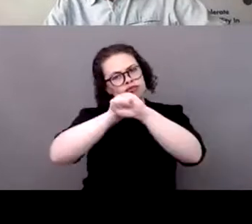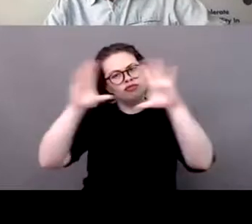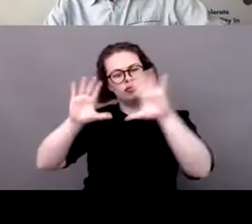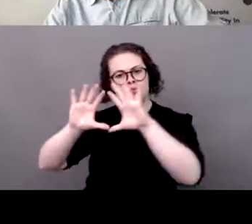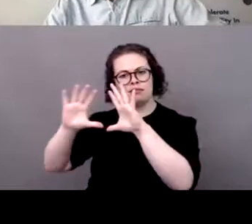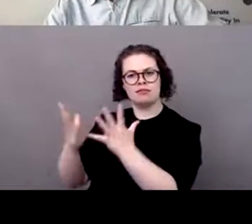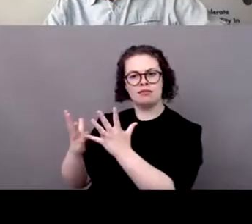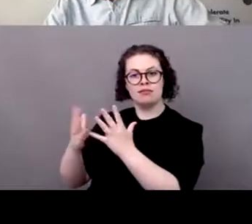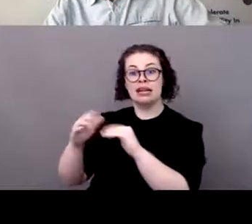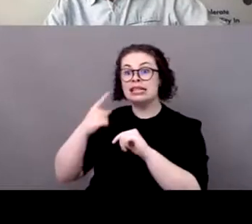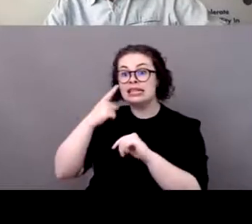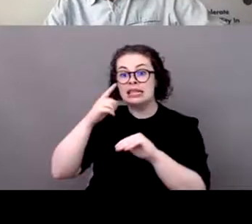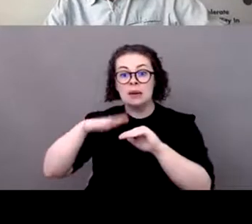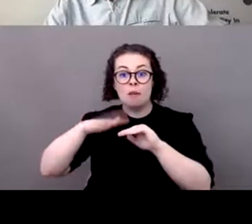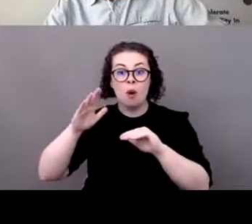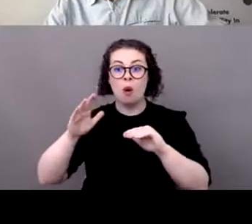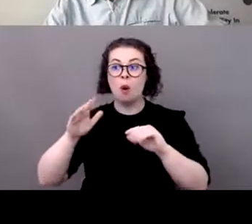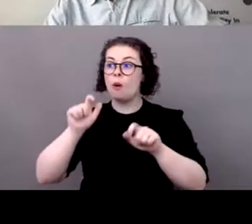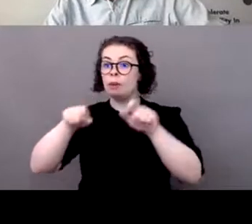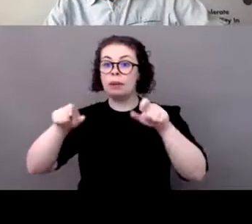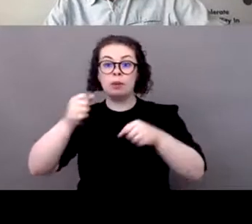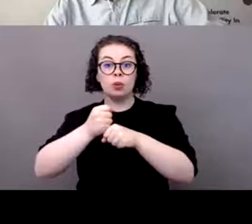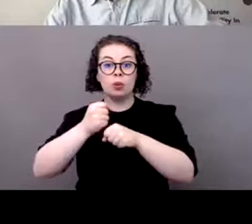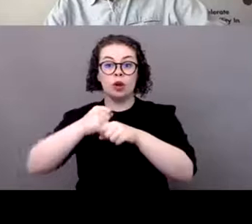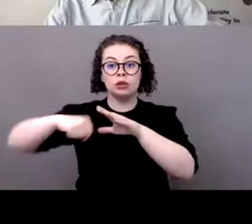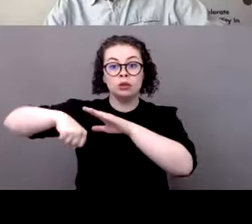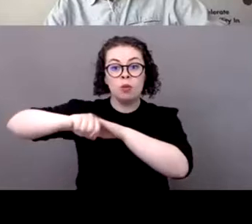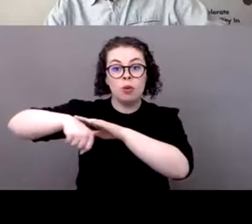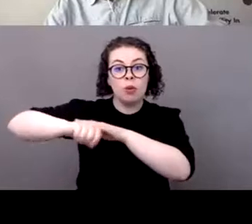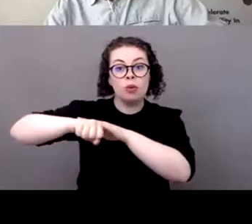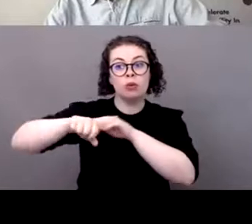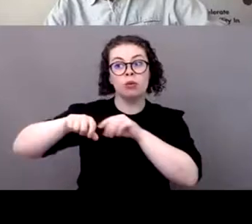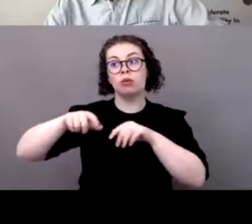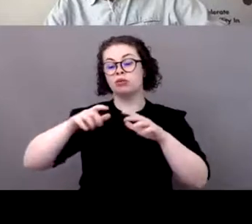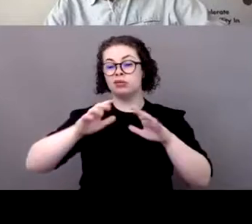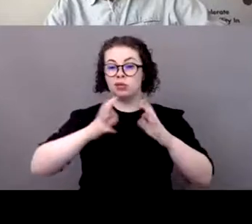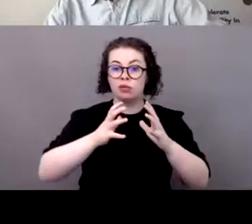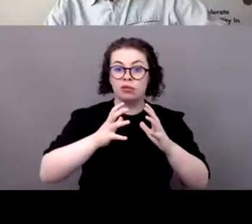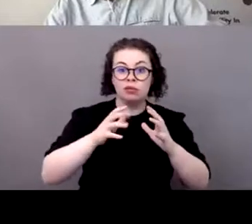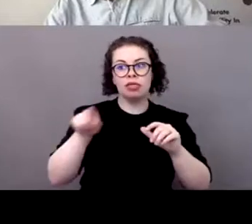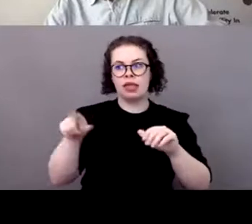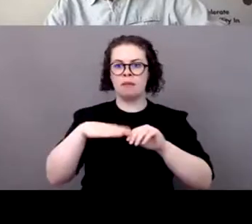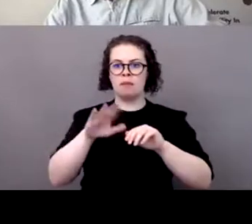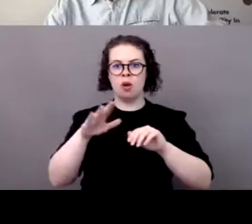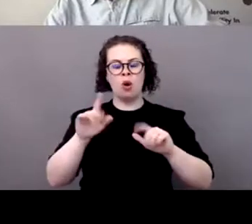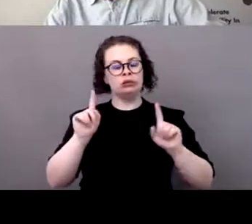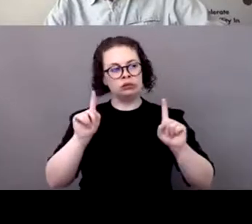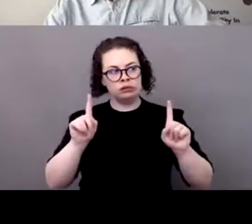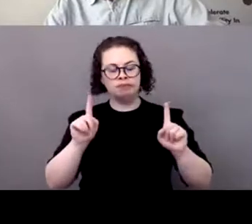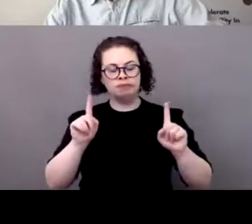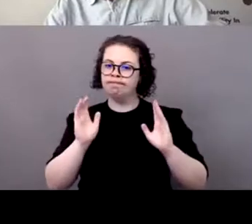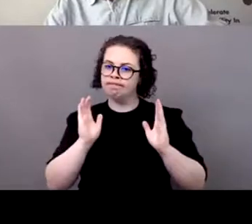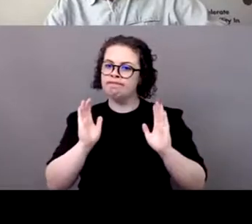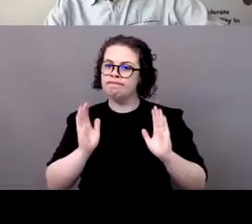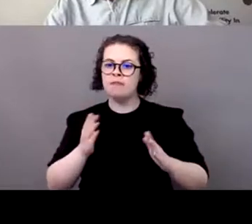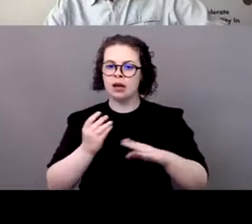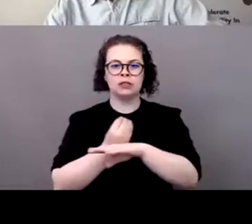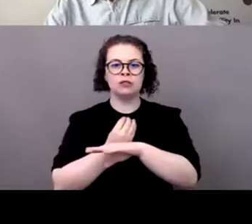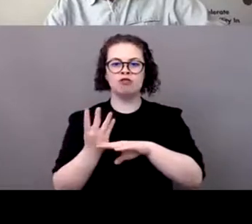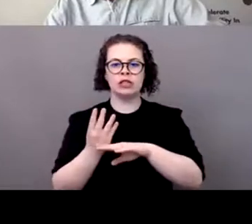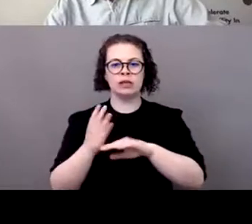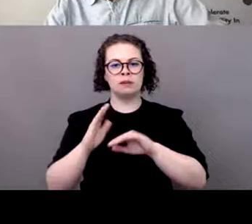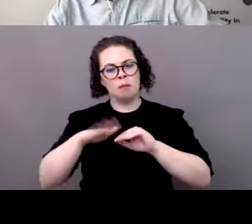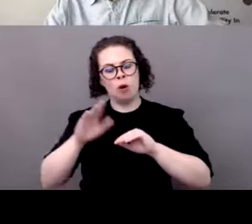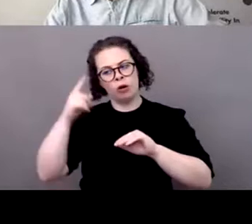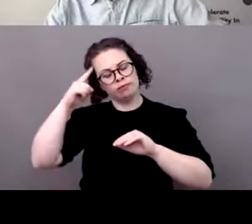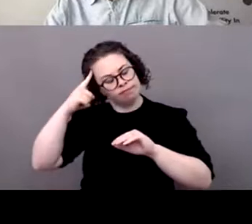associations try to be much more engaged and take it seriously. And so they turn the question around and play